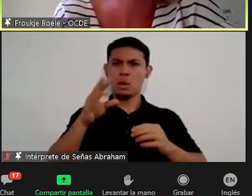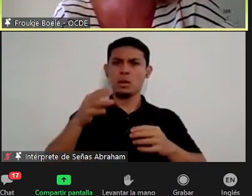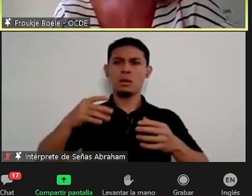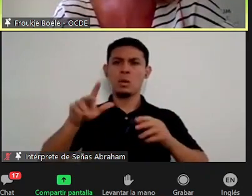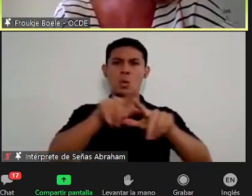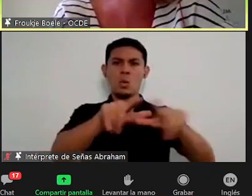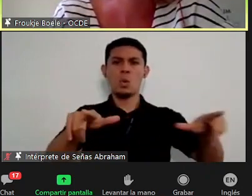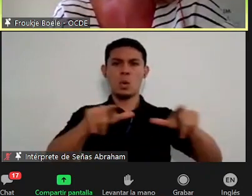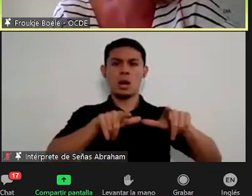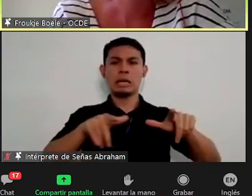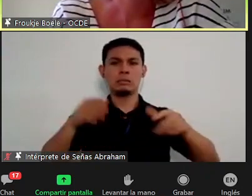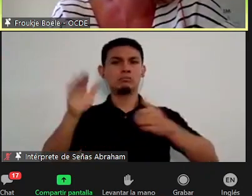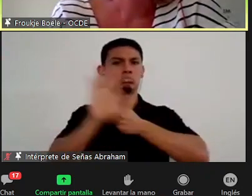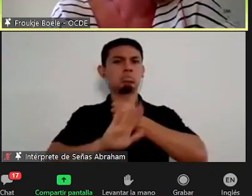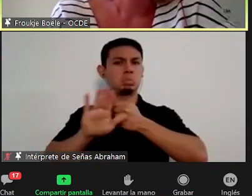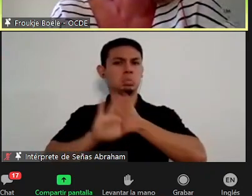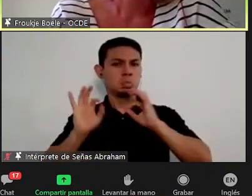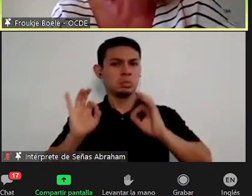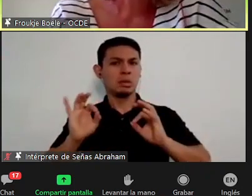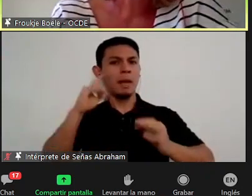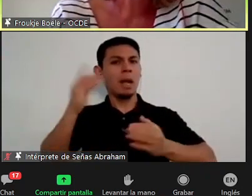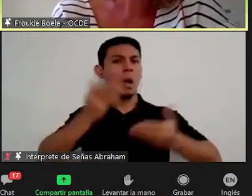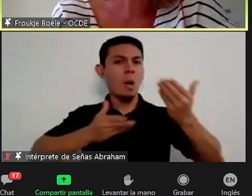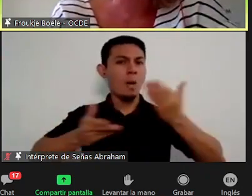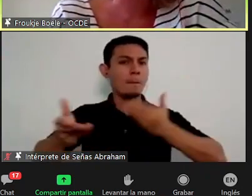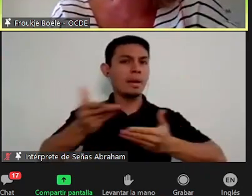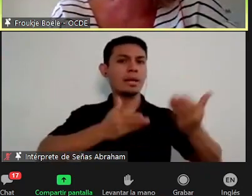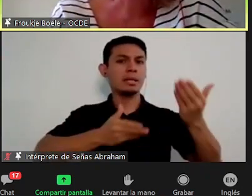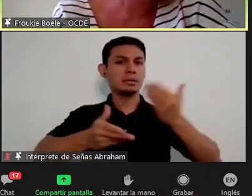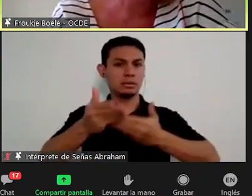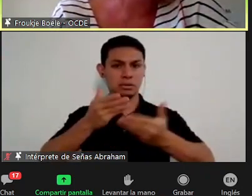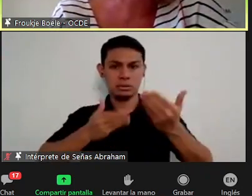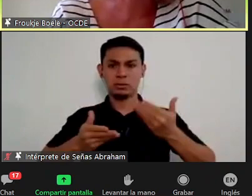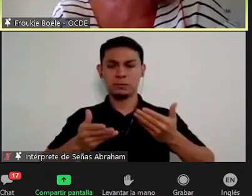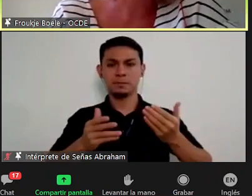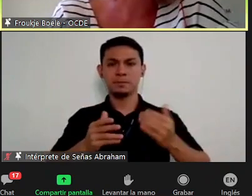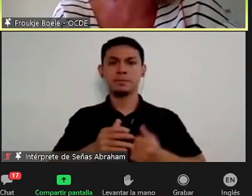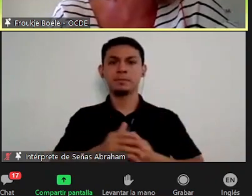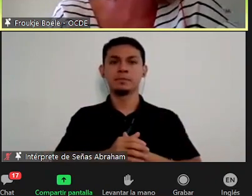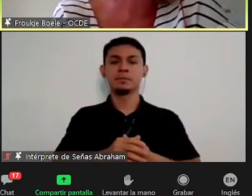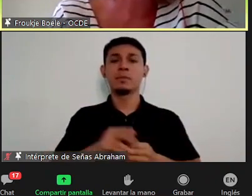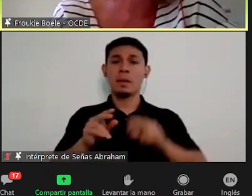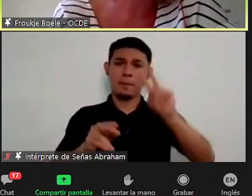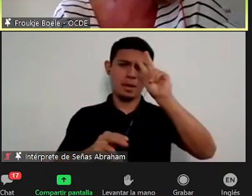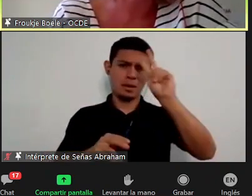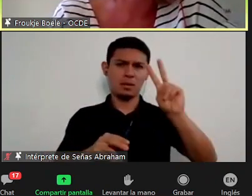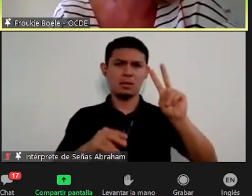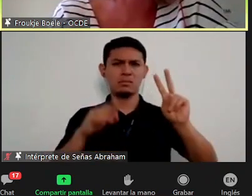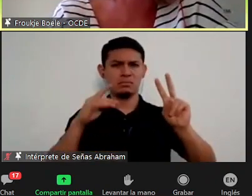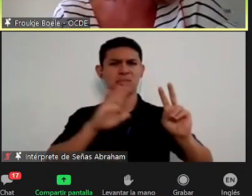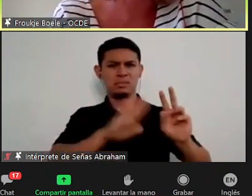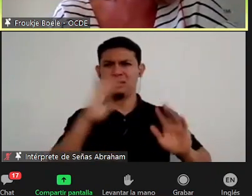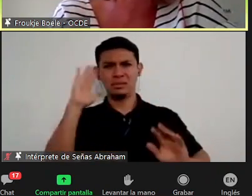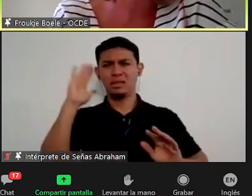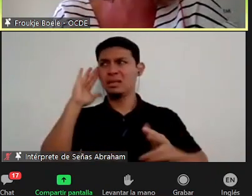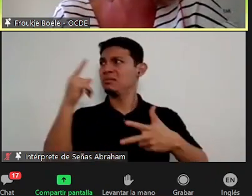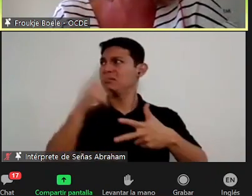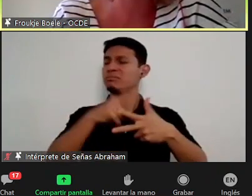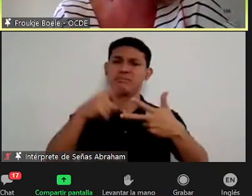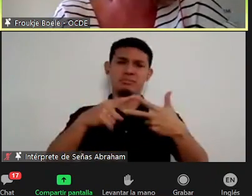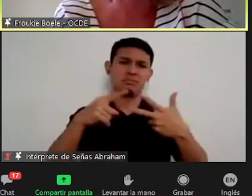for trade and investment peru is very aware of these three challenges and